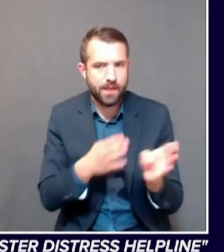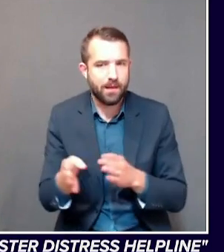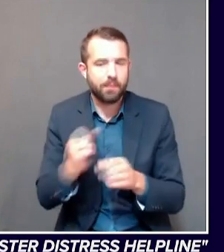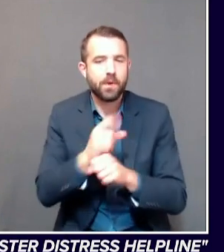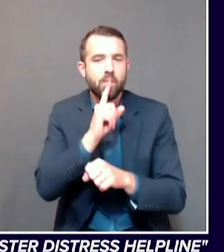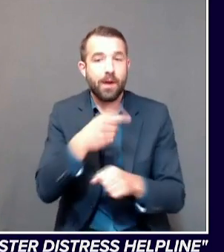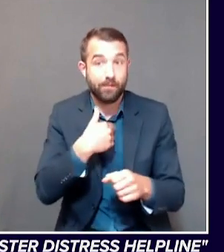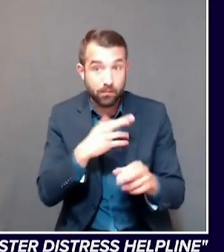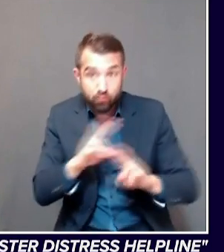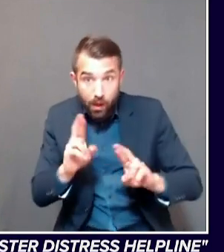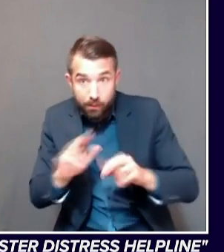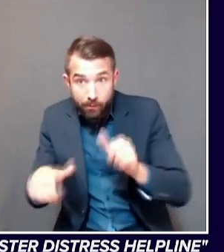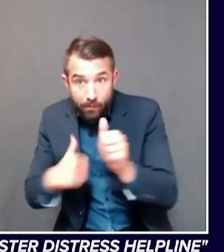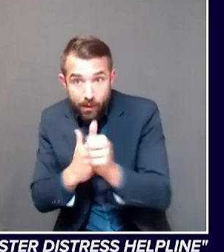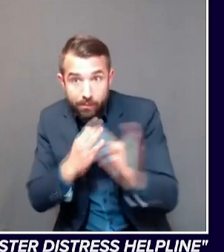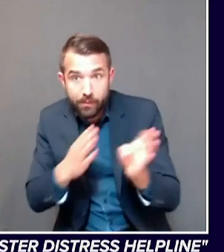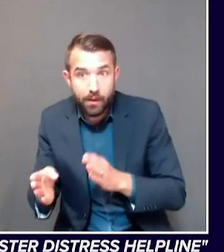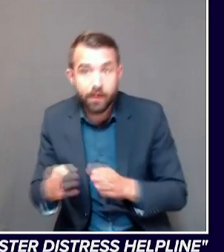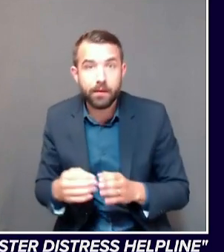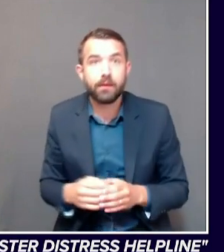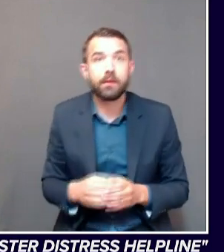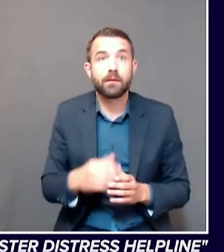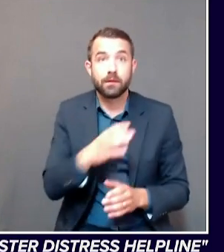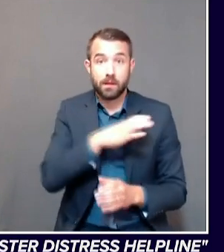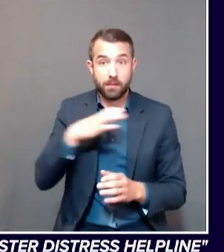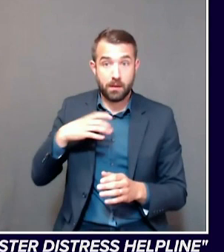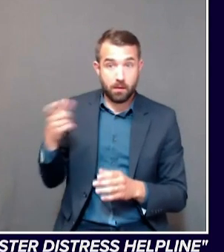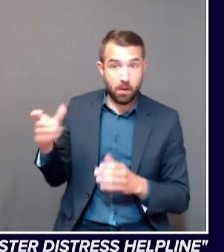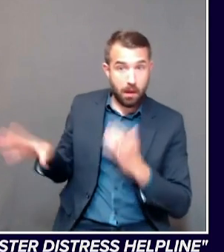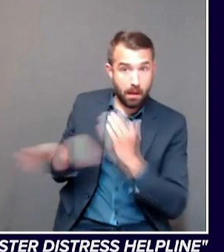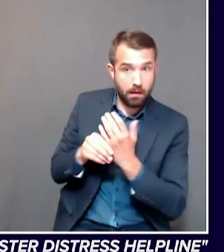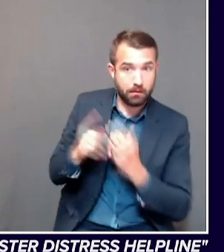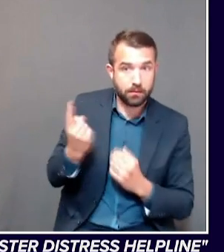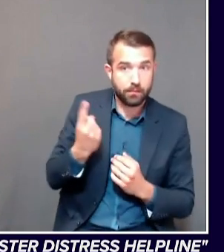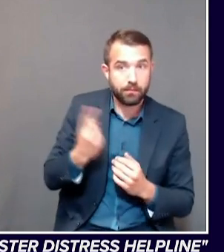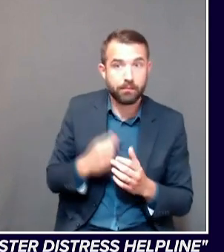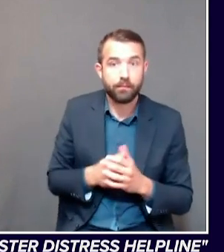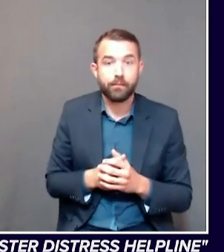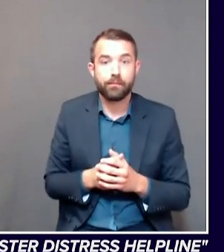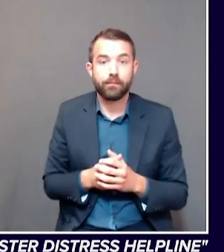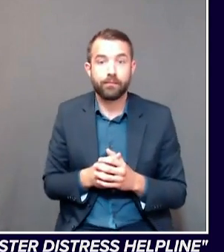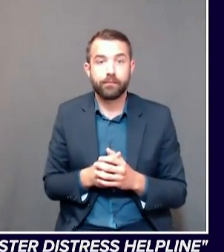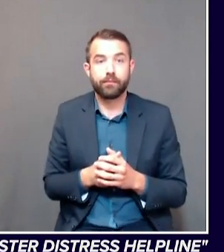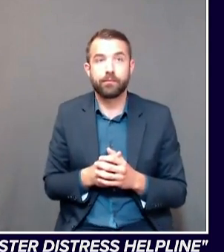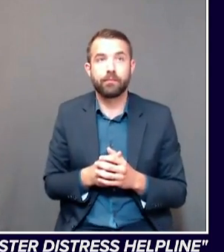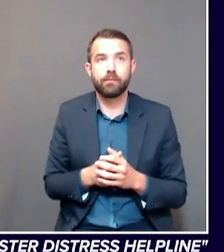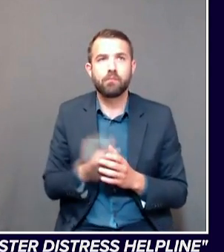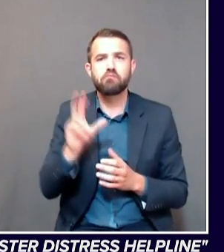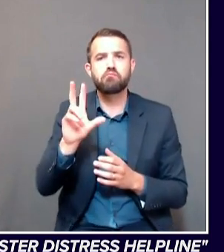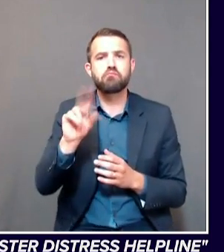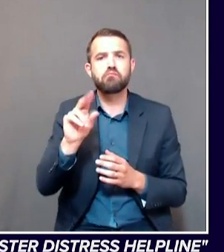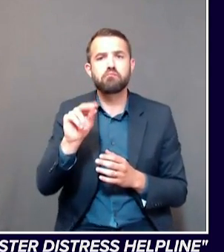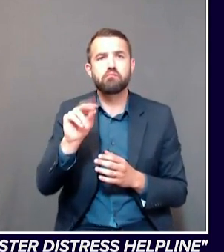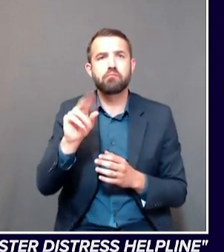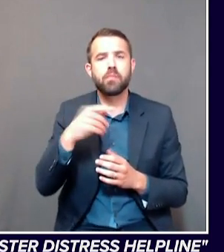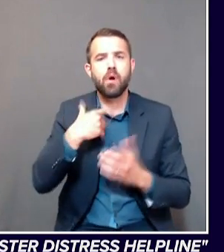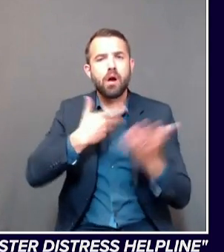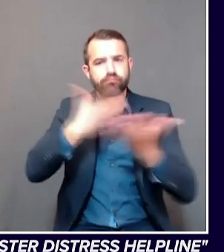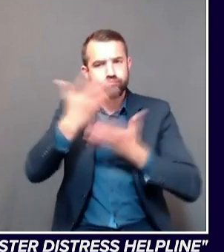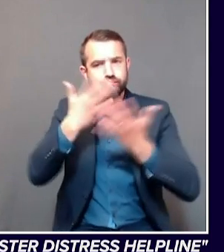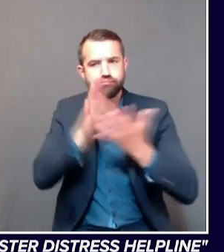No, we continue to work with all of our different types of congregate living facilities, with education, with support.